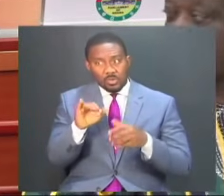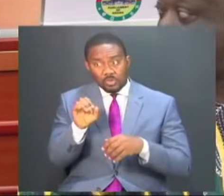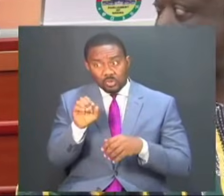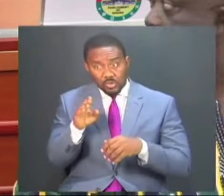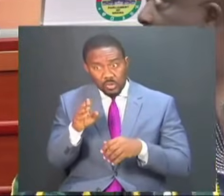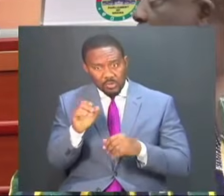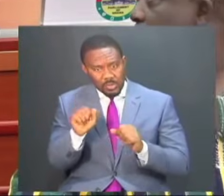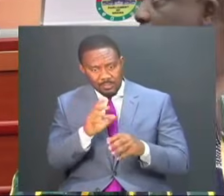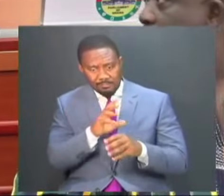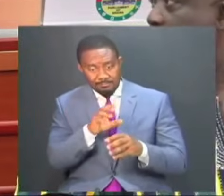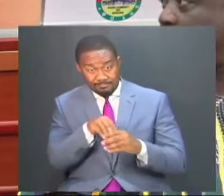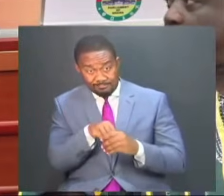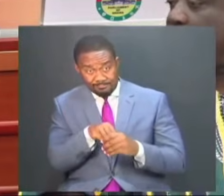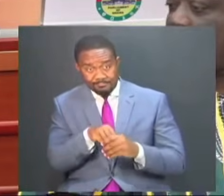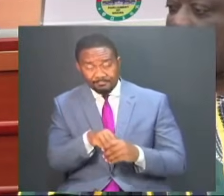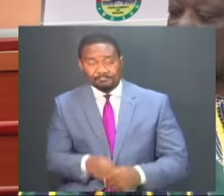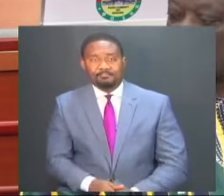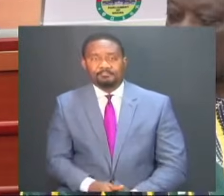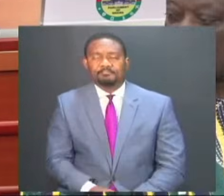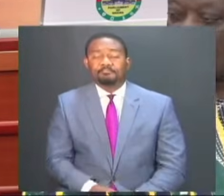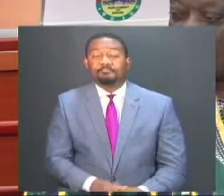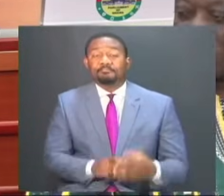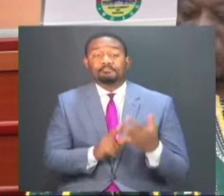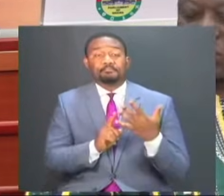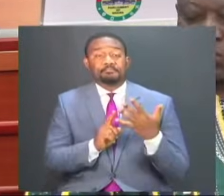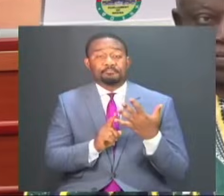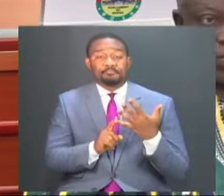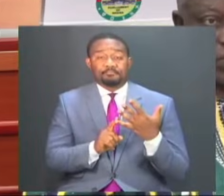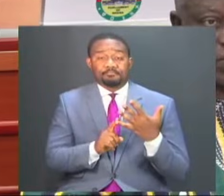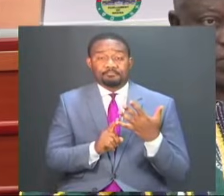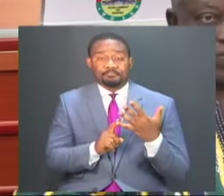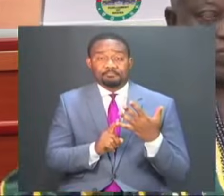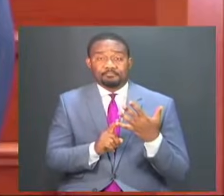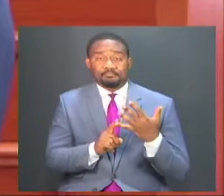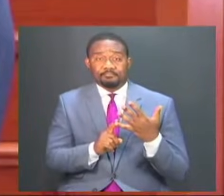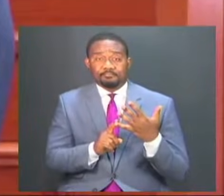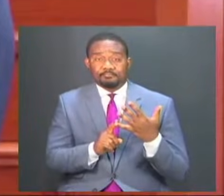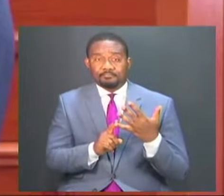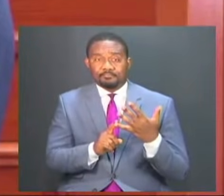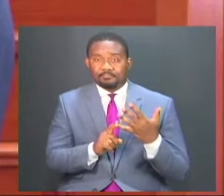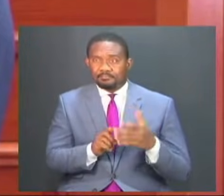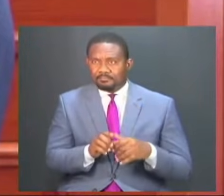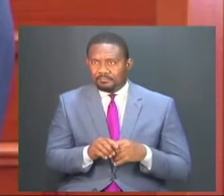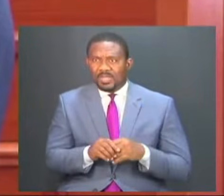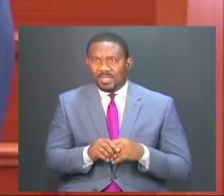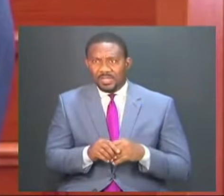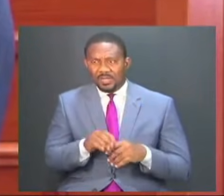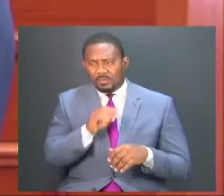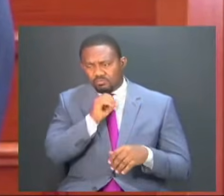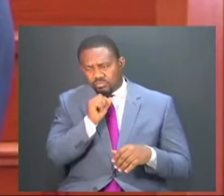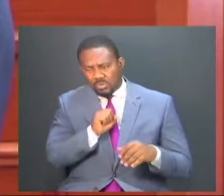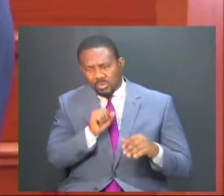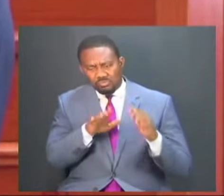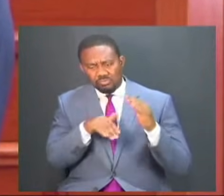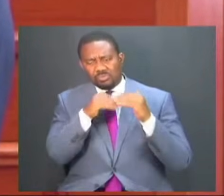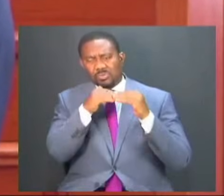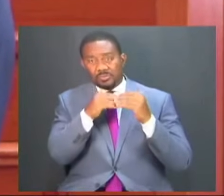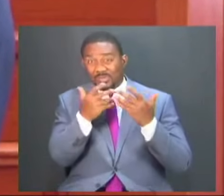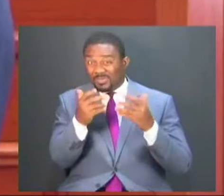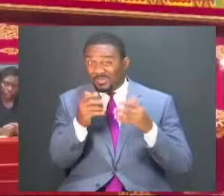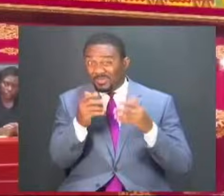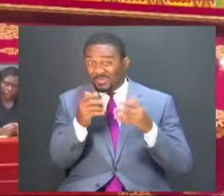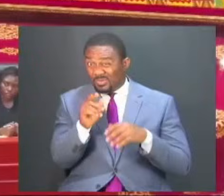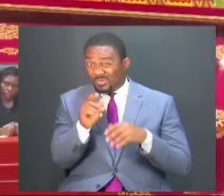transport sector. Again, Mr. Speaker, it also seeks to reduce age limit from 25 years